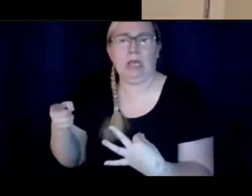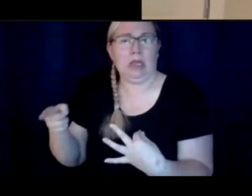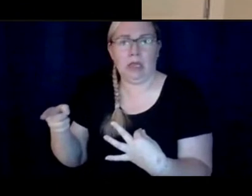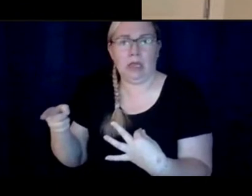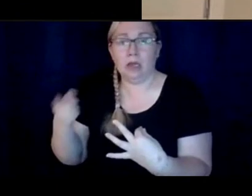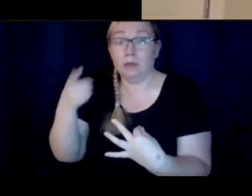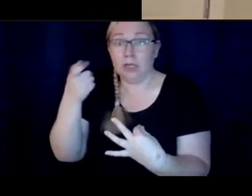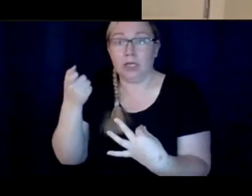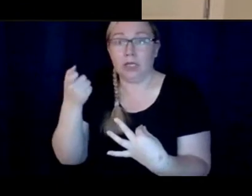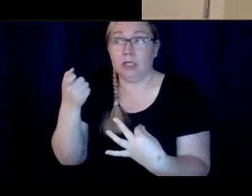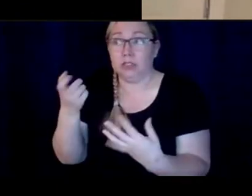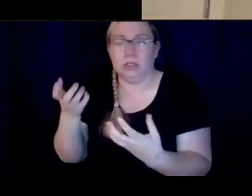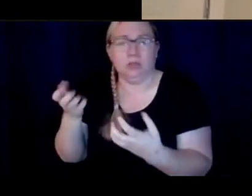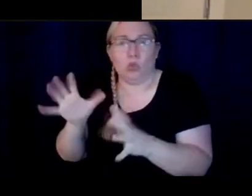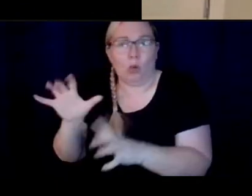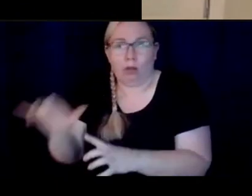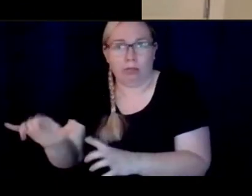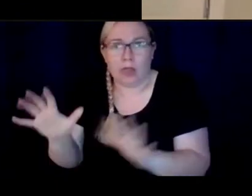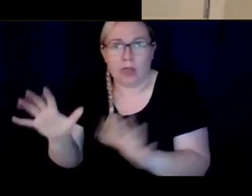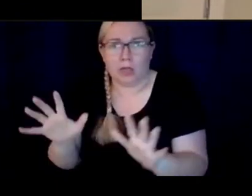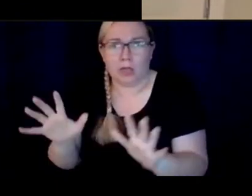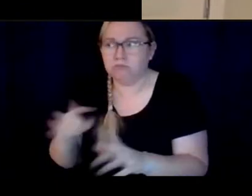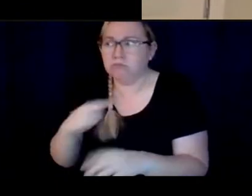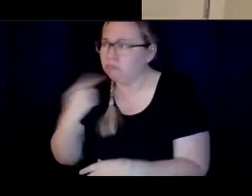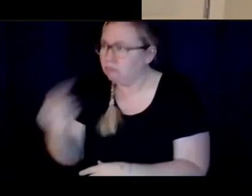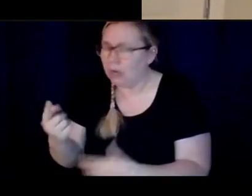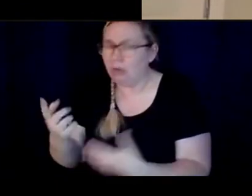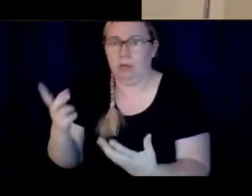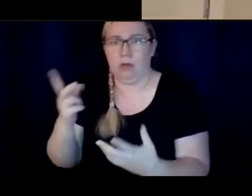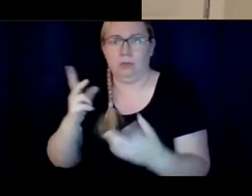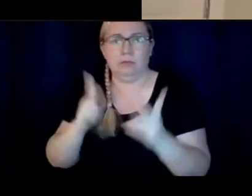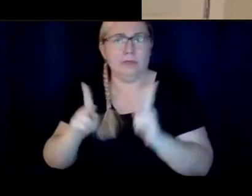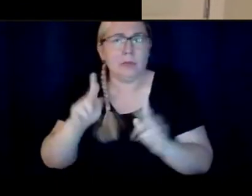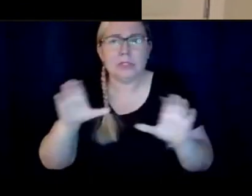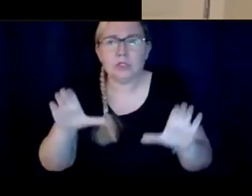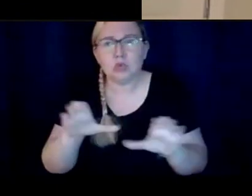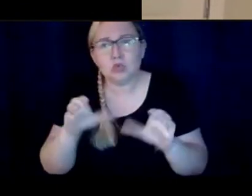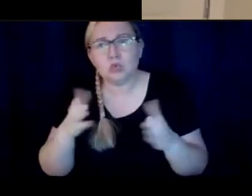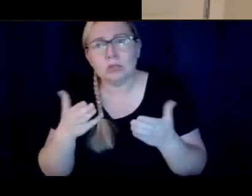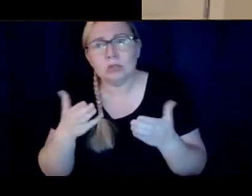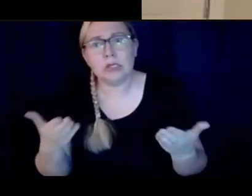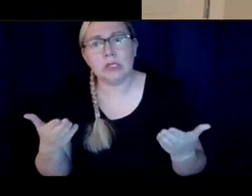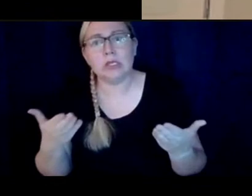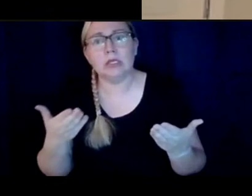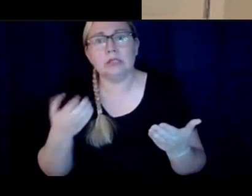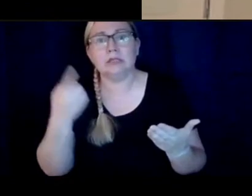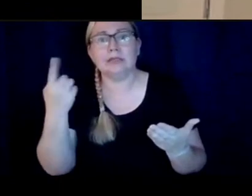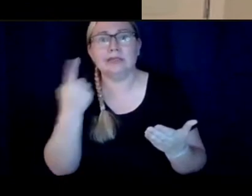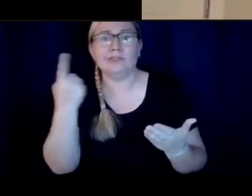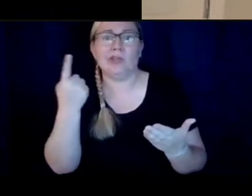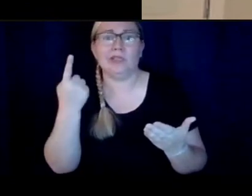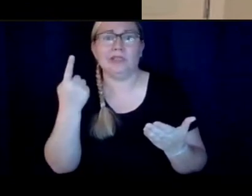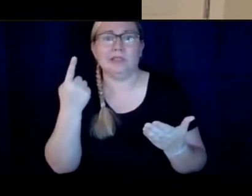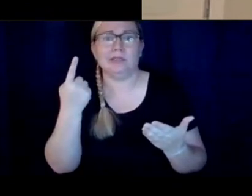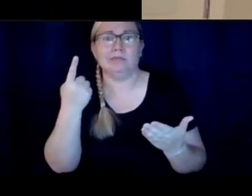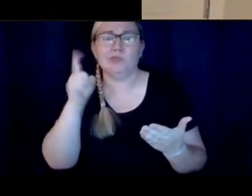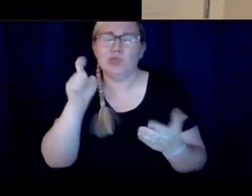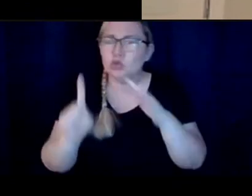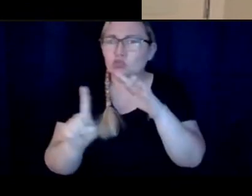let me tell you why. You know, people should do things in just small ways to show up for each